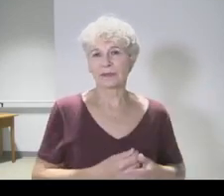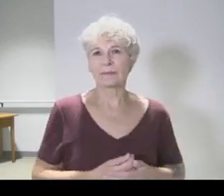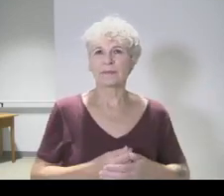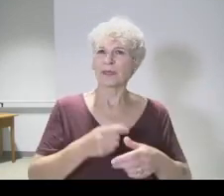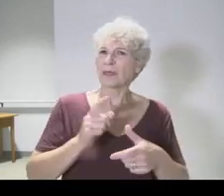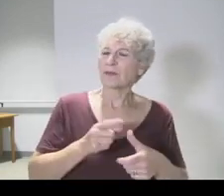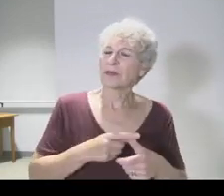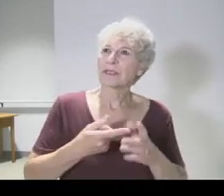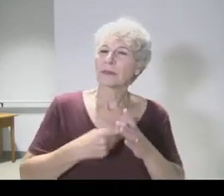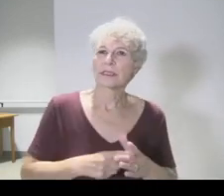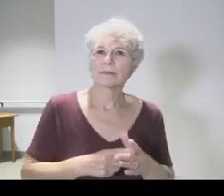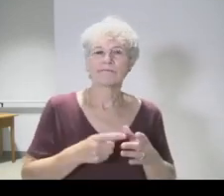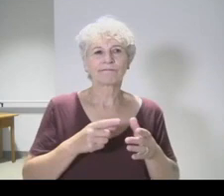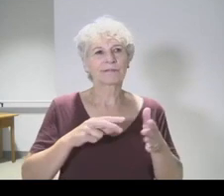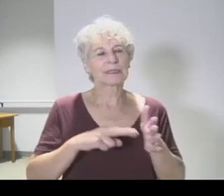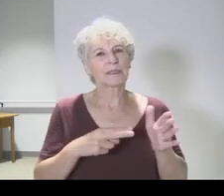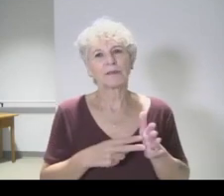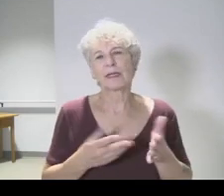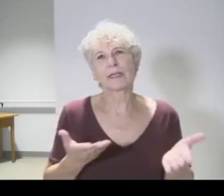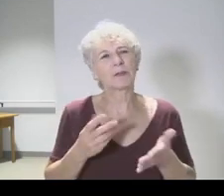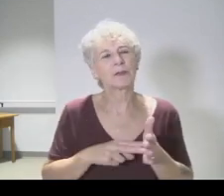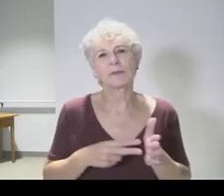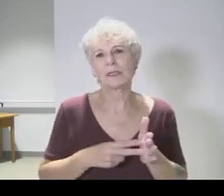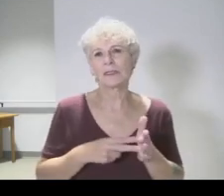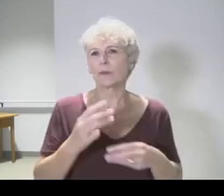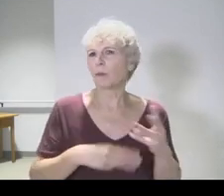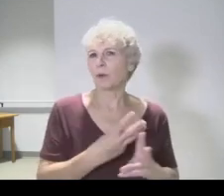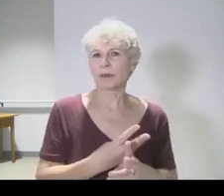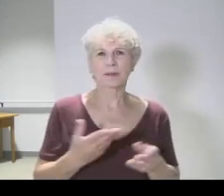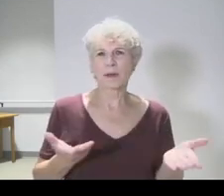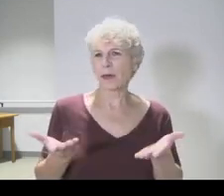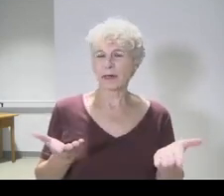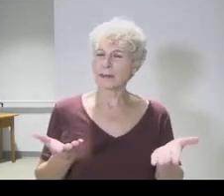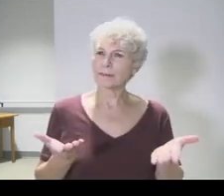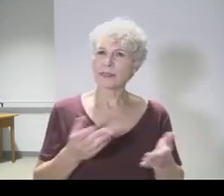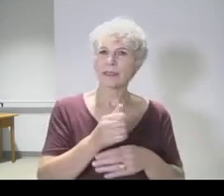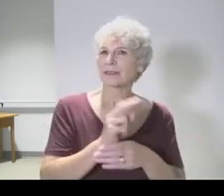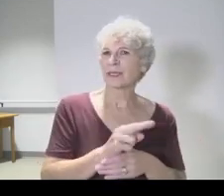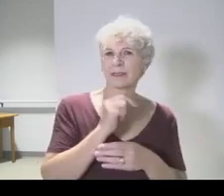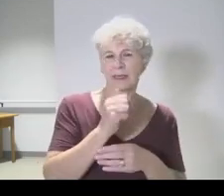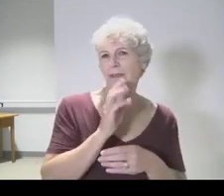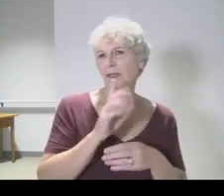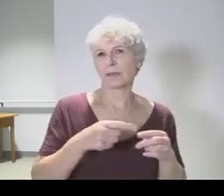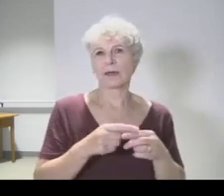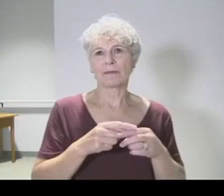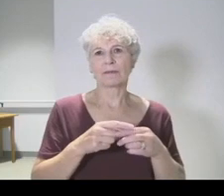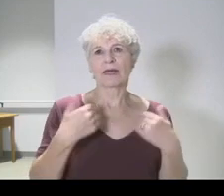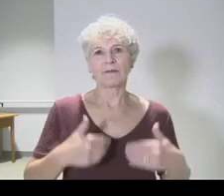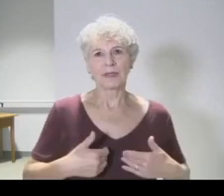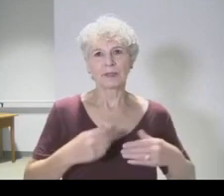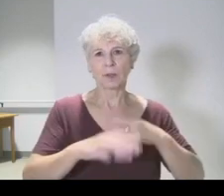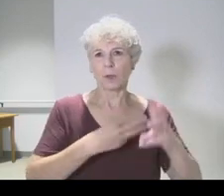begin by defining what he means by the world. John's not talking here about the physical world,